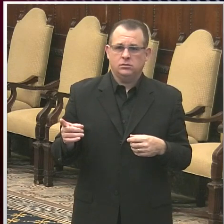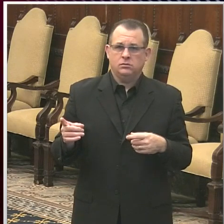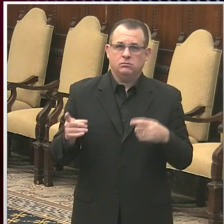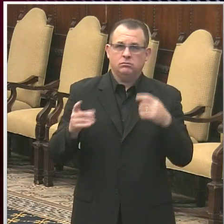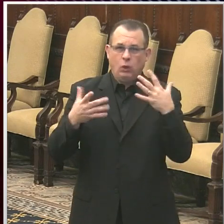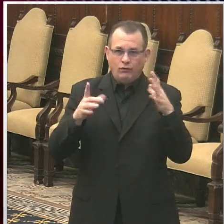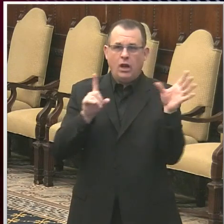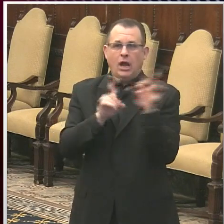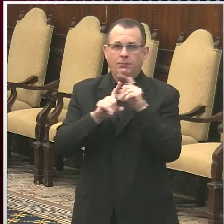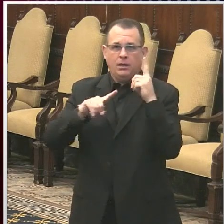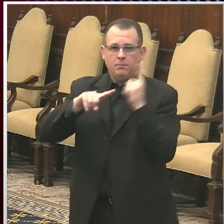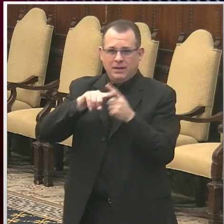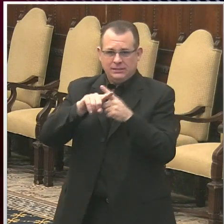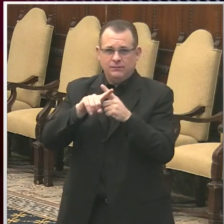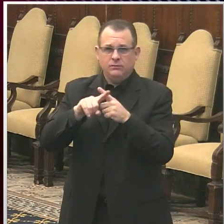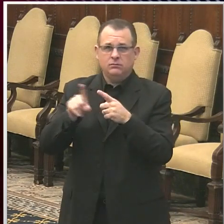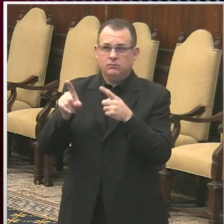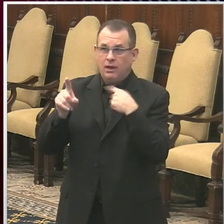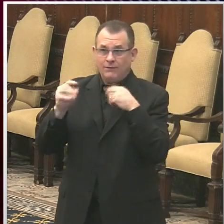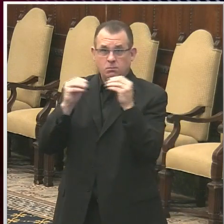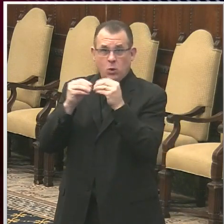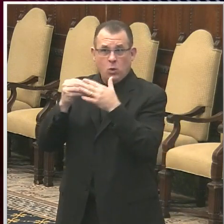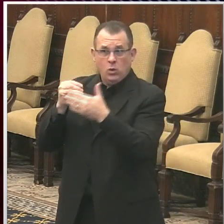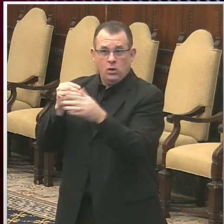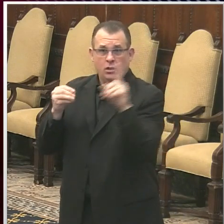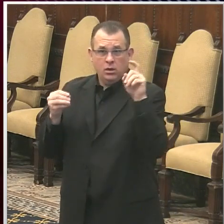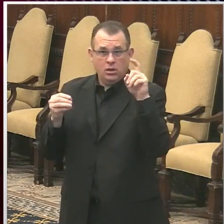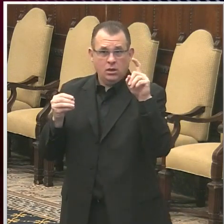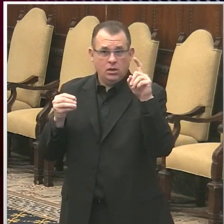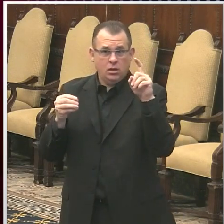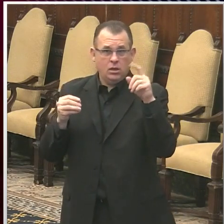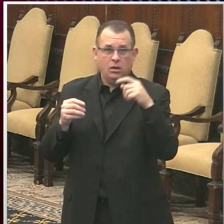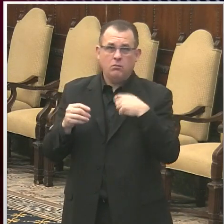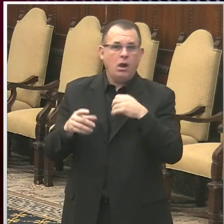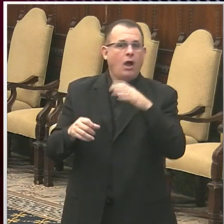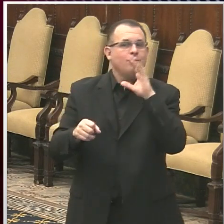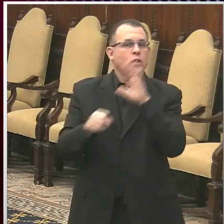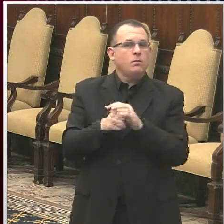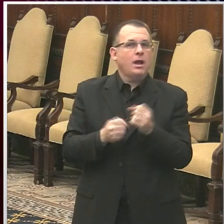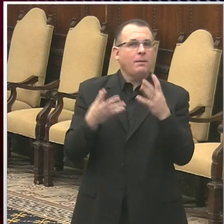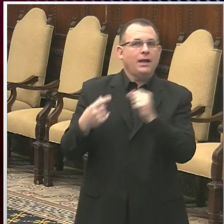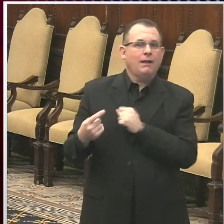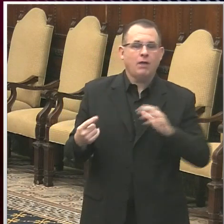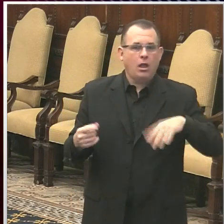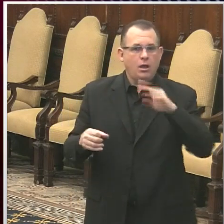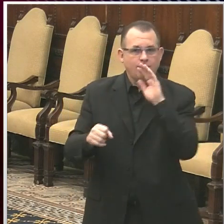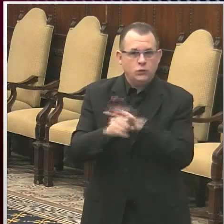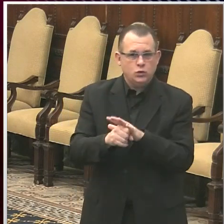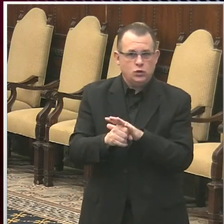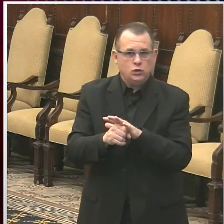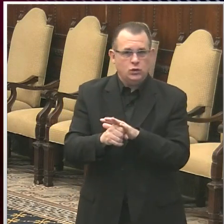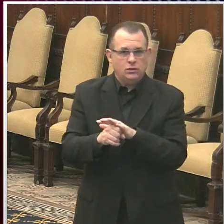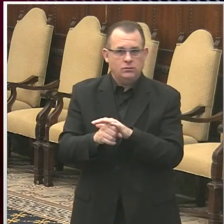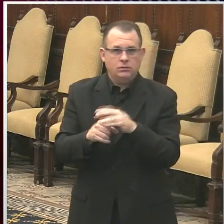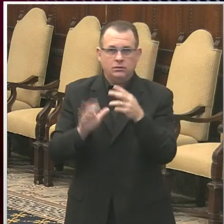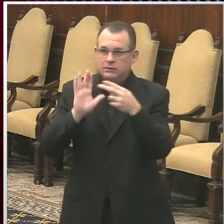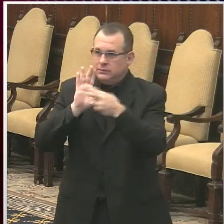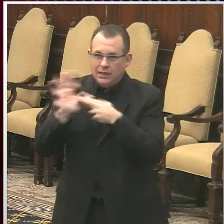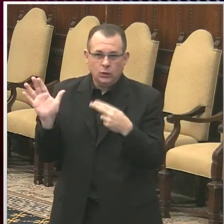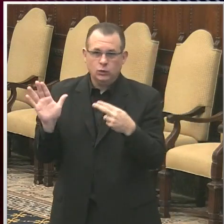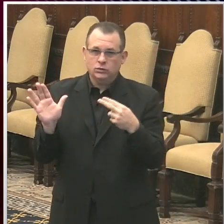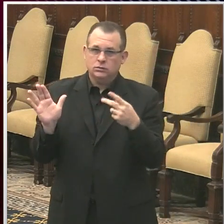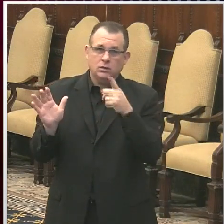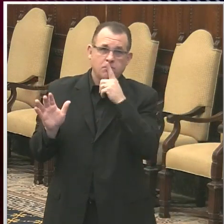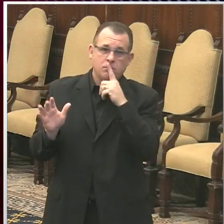So we have. So first of all, we're not confirming how many of our staff have been diagnosed with COVID-19 or not. Oh,